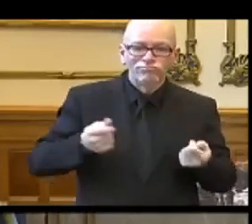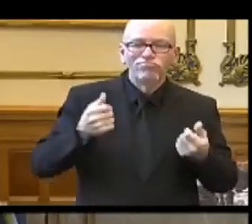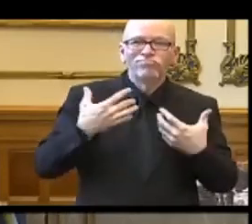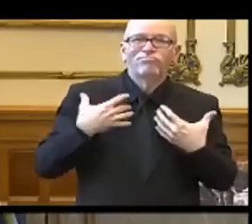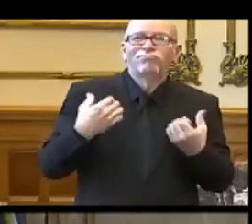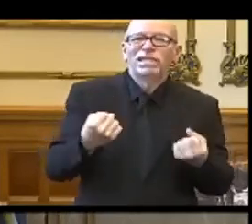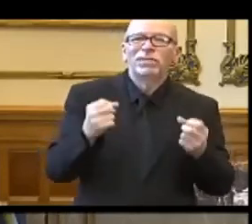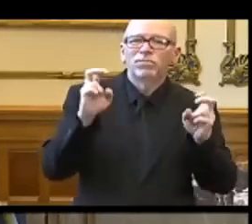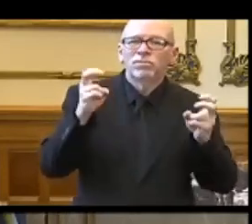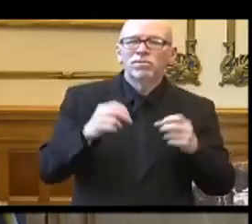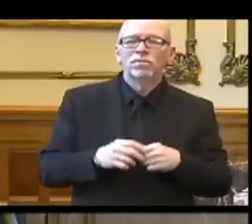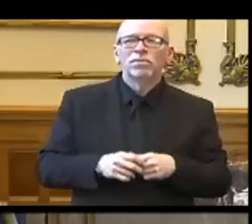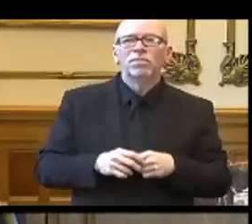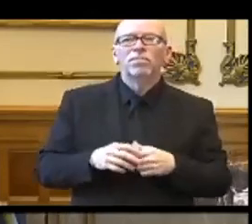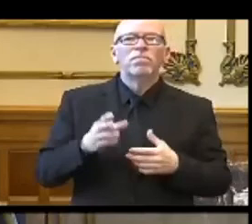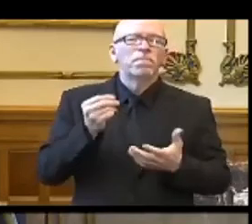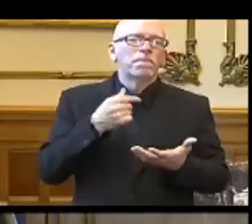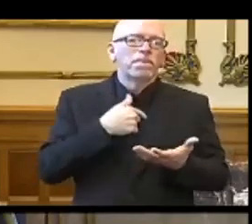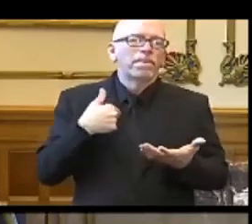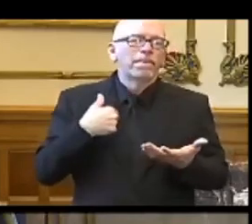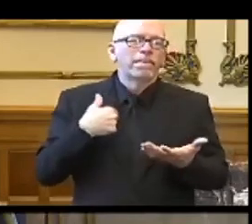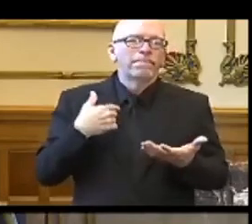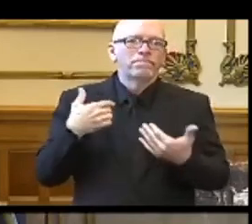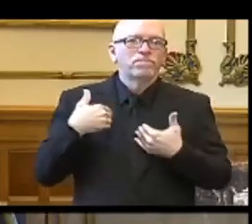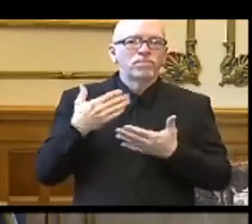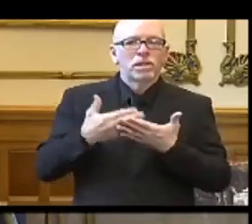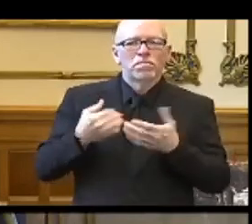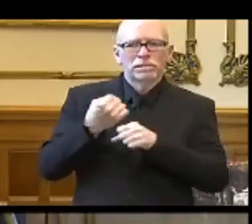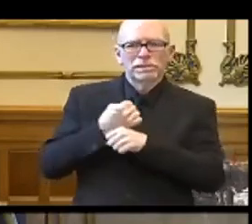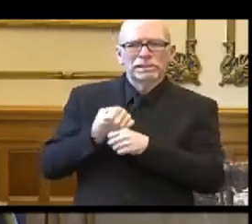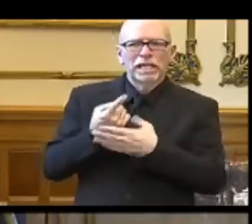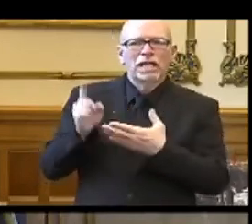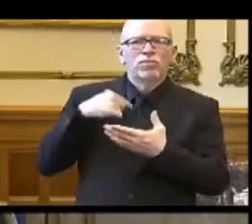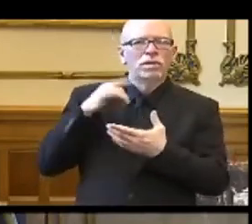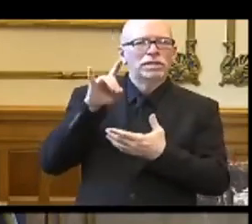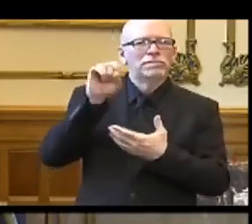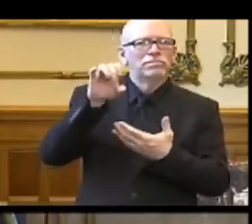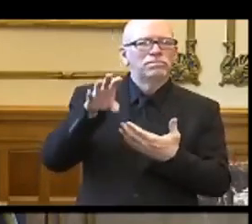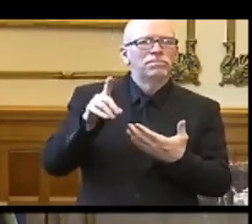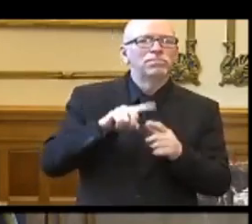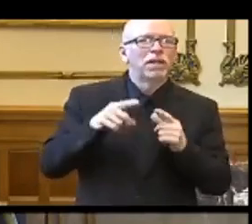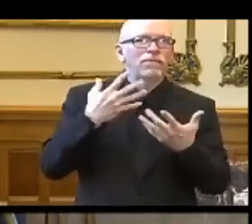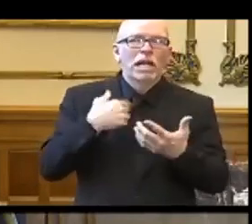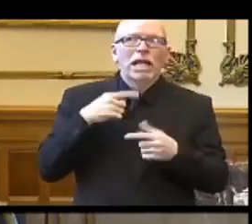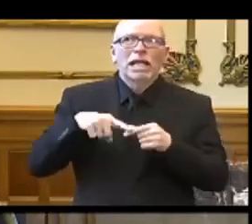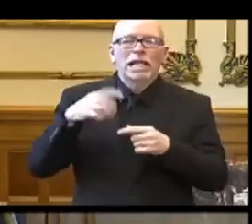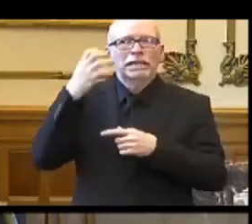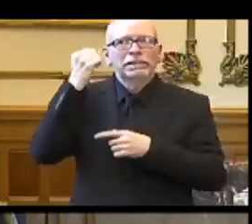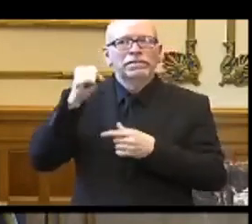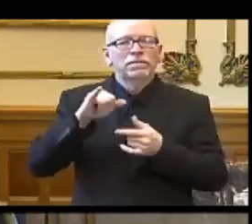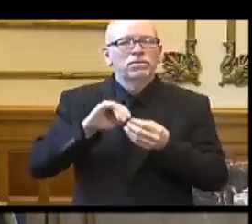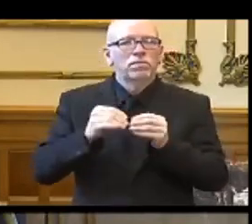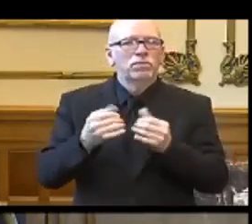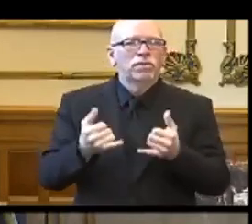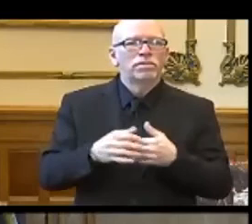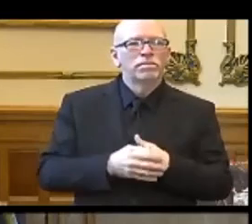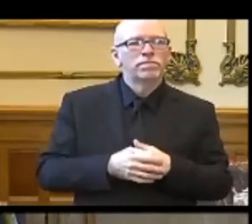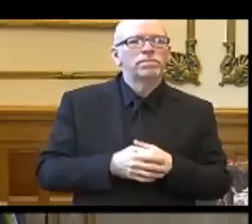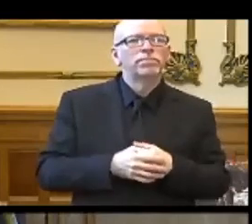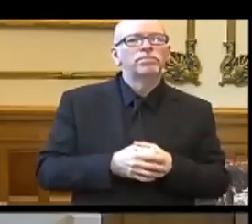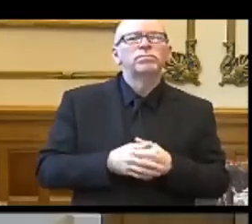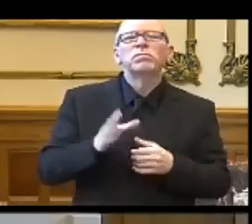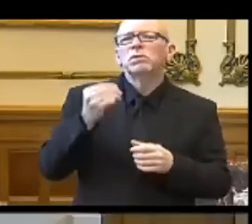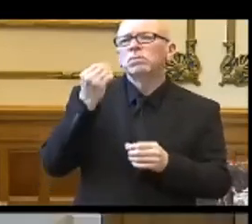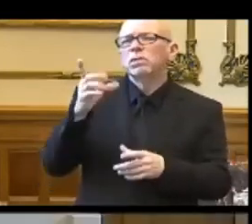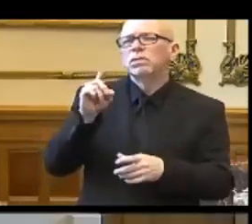better. And we did have some numbers last week specifically, which I just unfortunately don't remember off the top of my head today. Yeah, Dominic, we